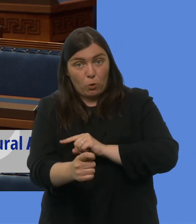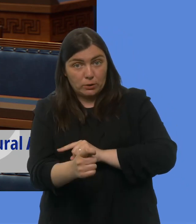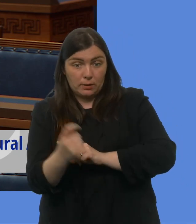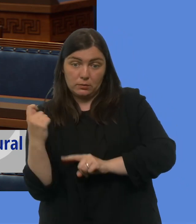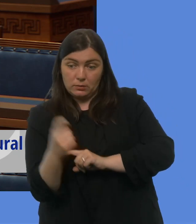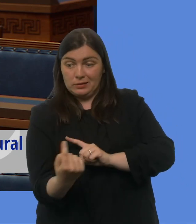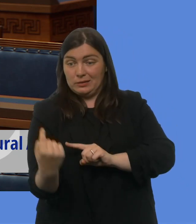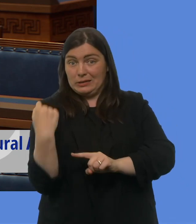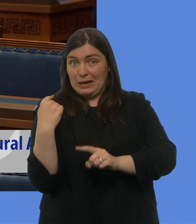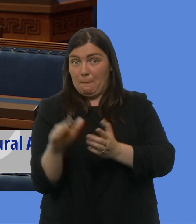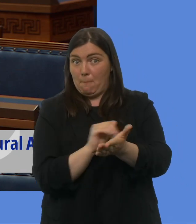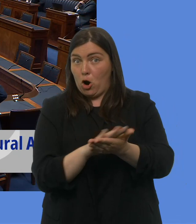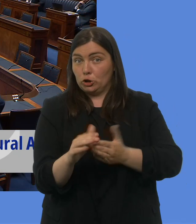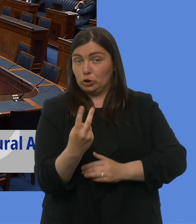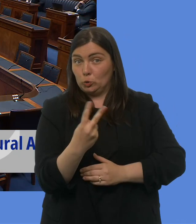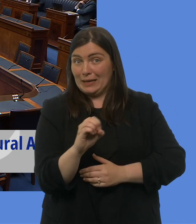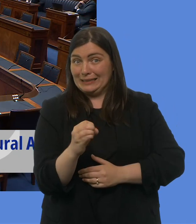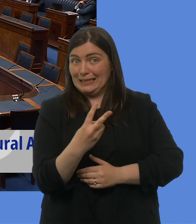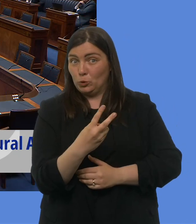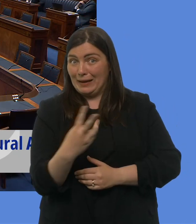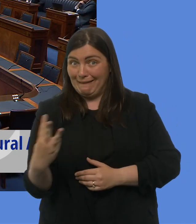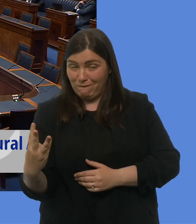2024 in relation to odours.